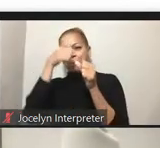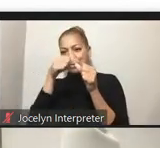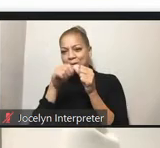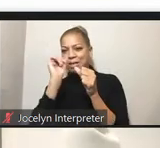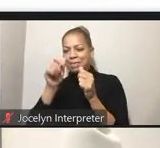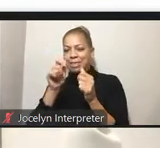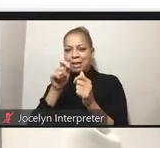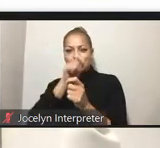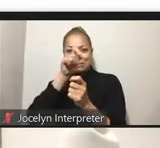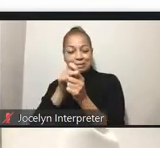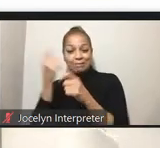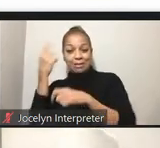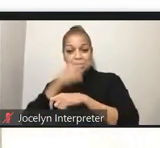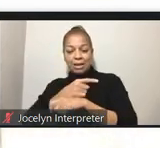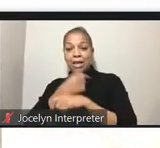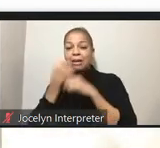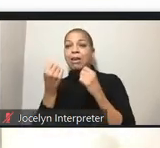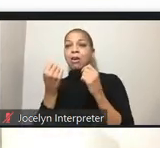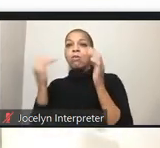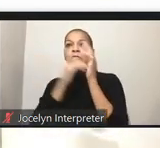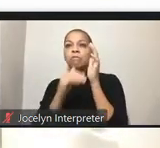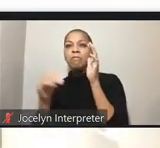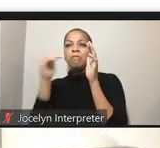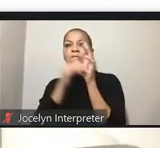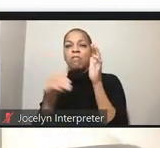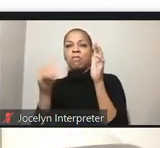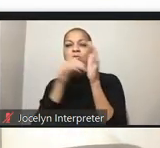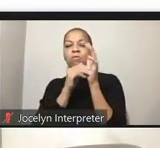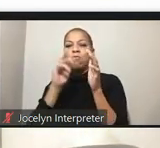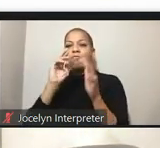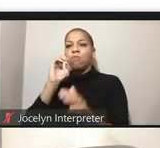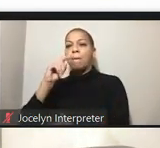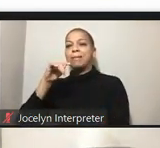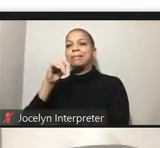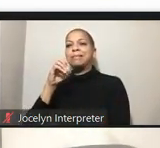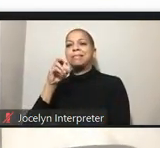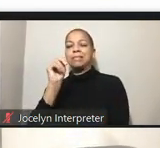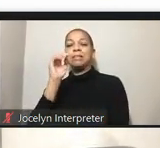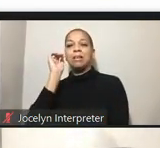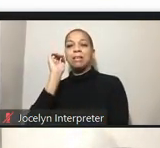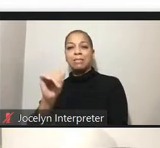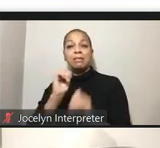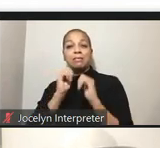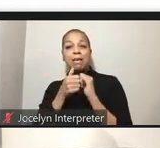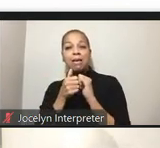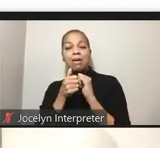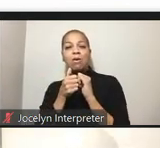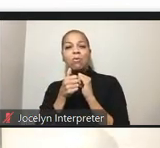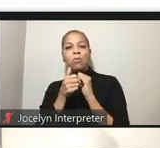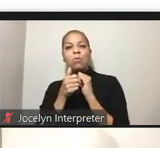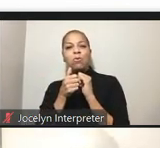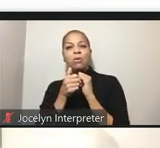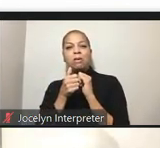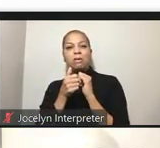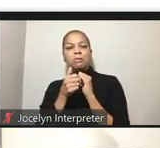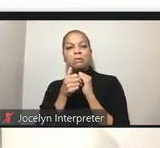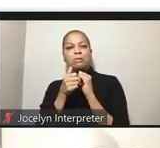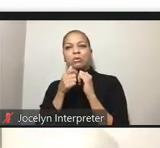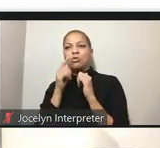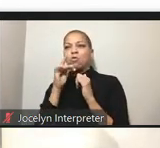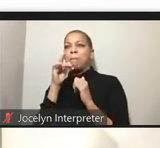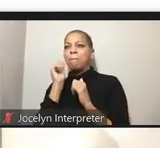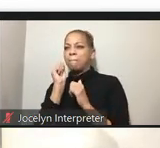Repetition is the means through which culture processes and creates a sense of traumatic